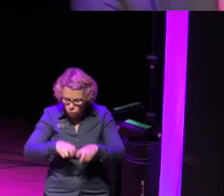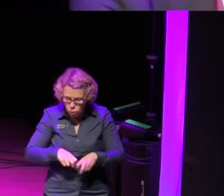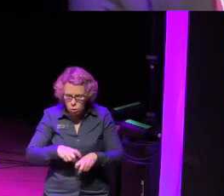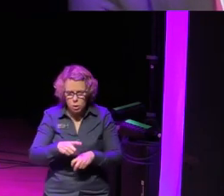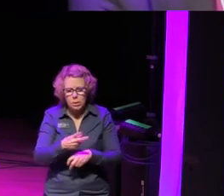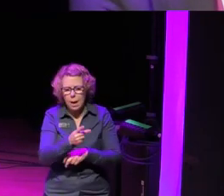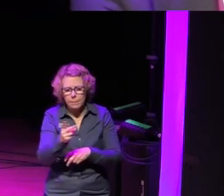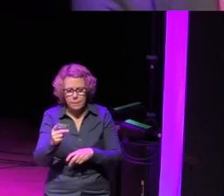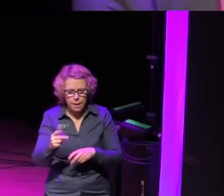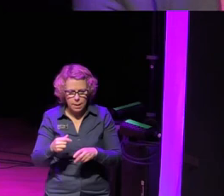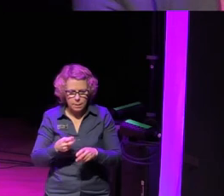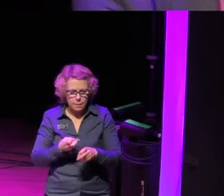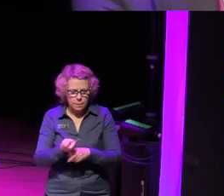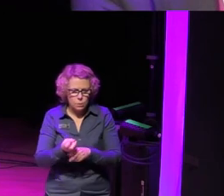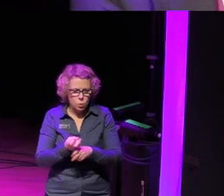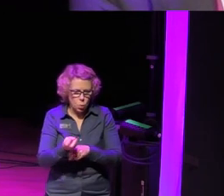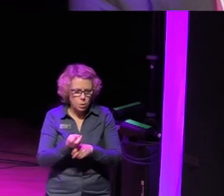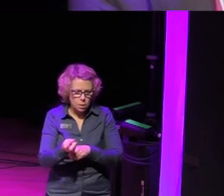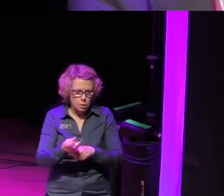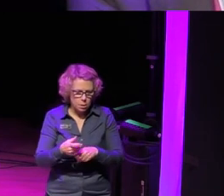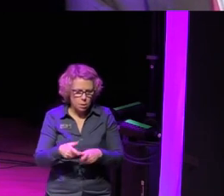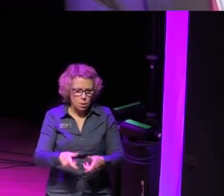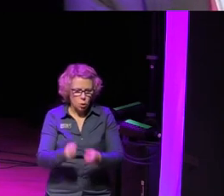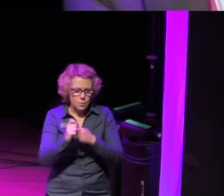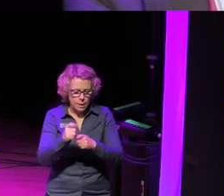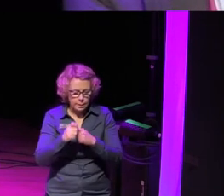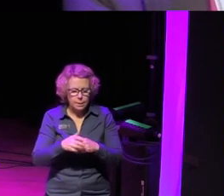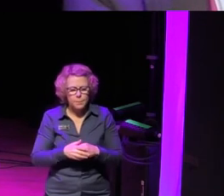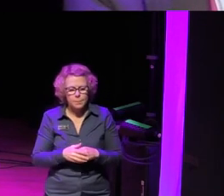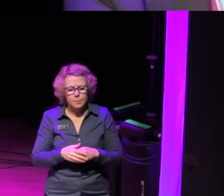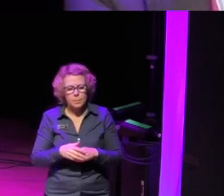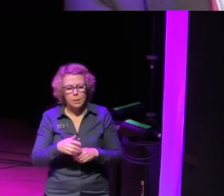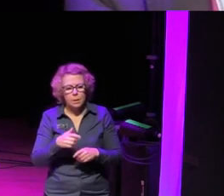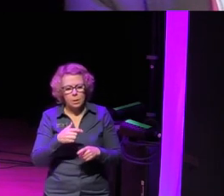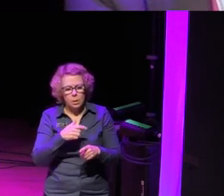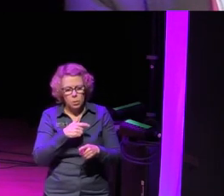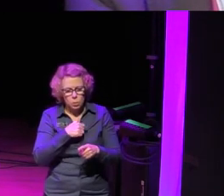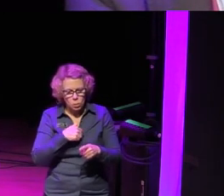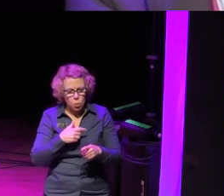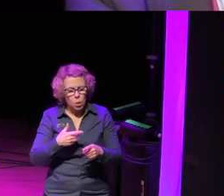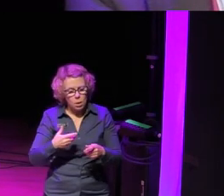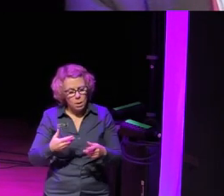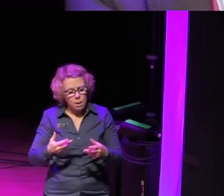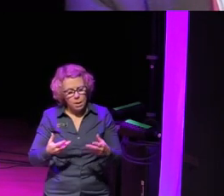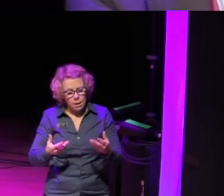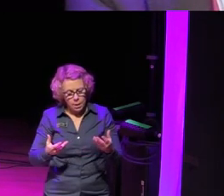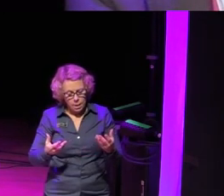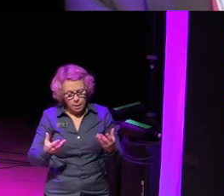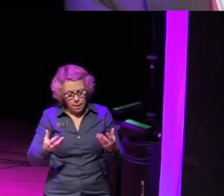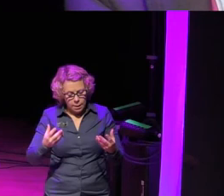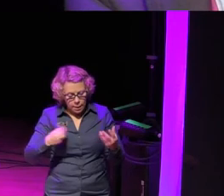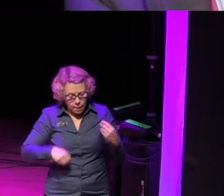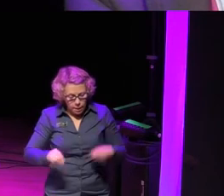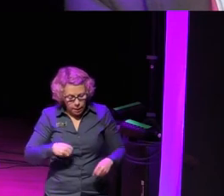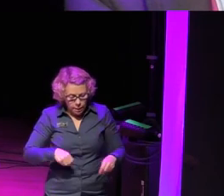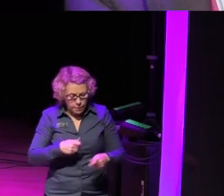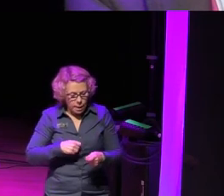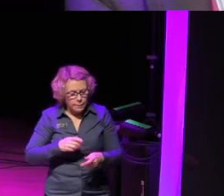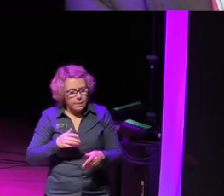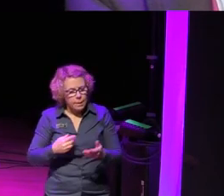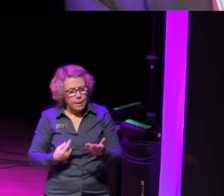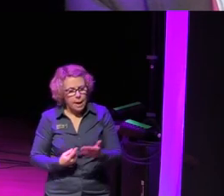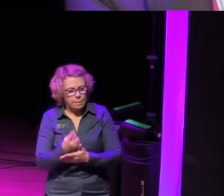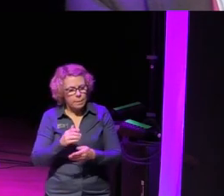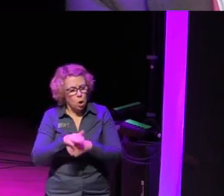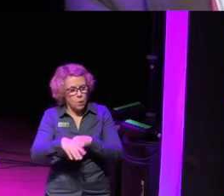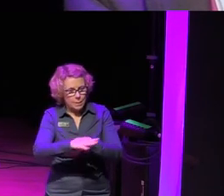tender. Transnational crime is, corruption is usually transnational. All of the big cases that I investigated in